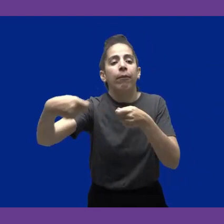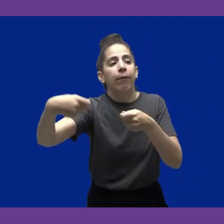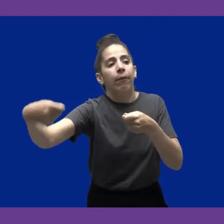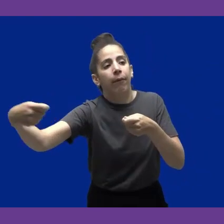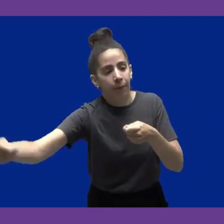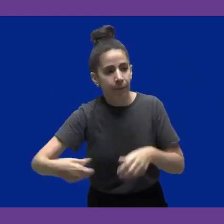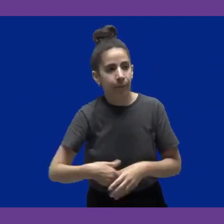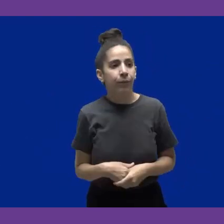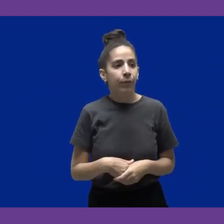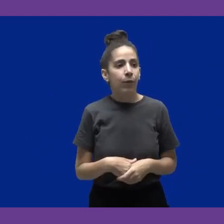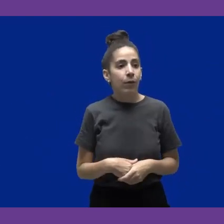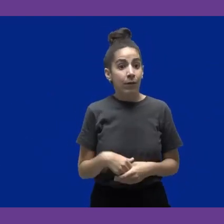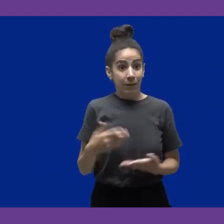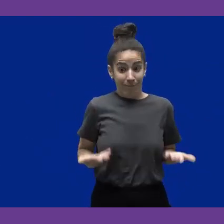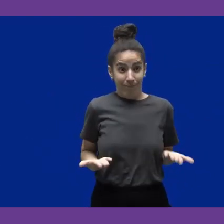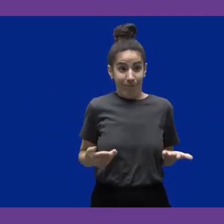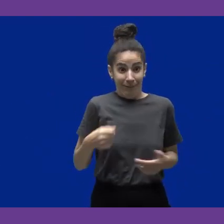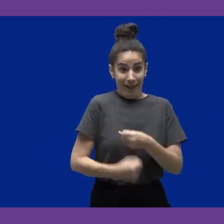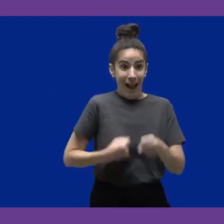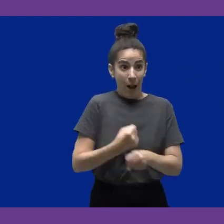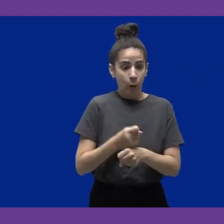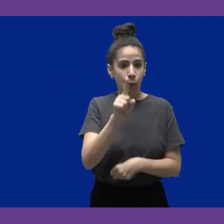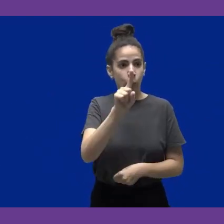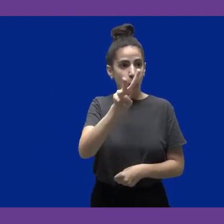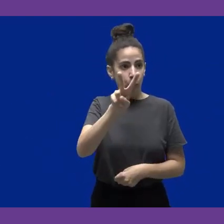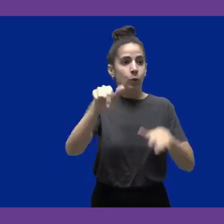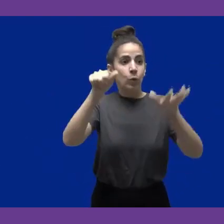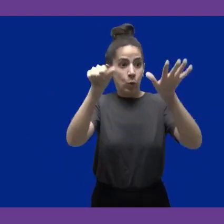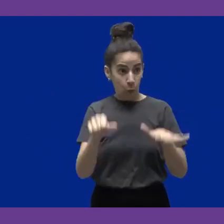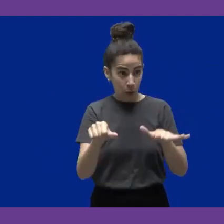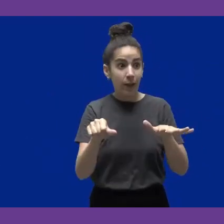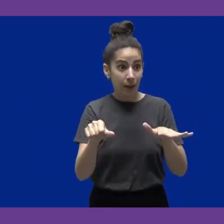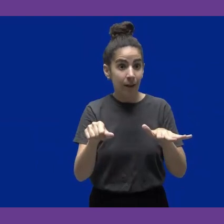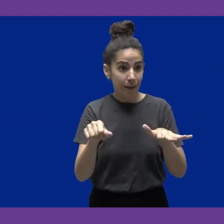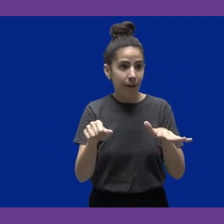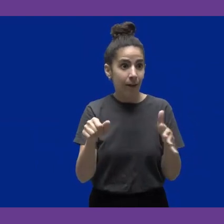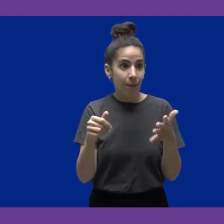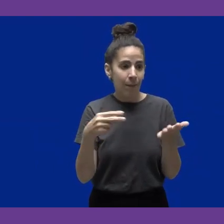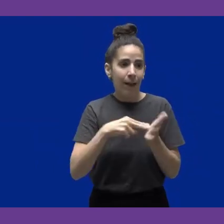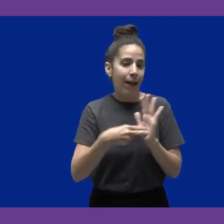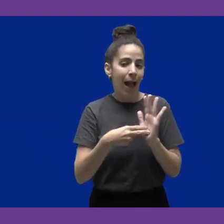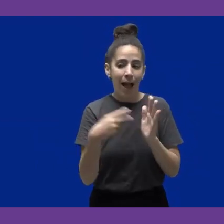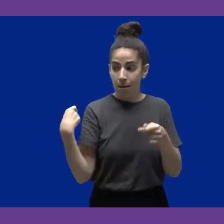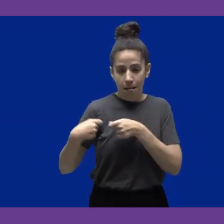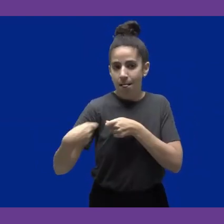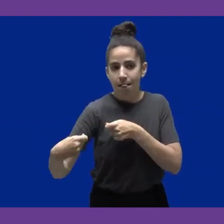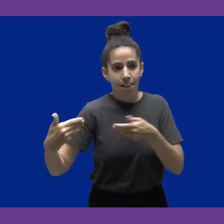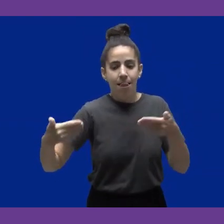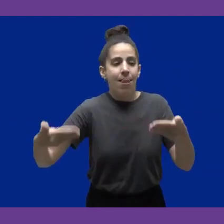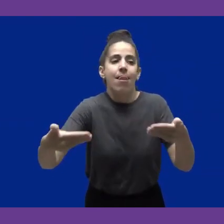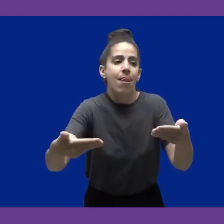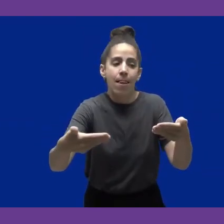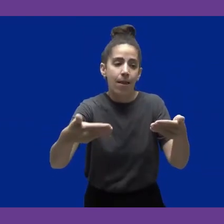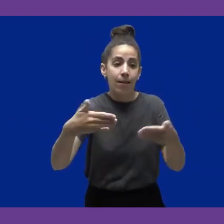I said, there will be some delay. So it's expected not to be ready until July, September 2026.